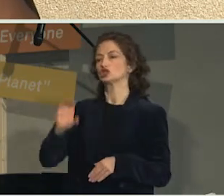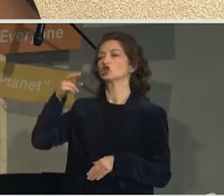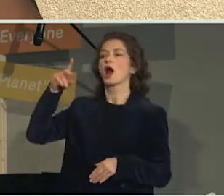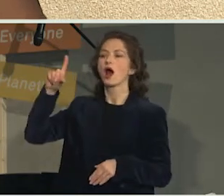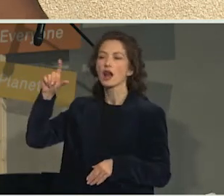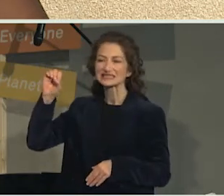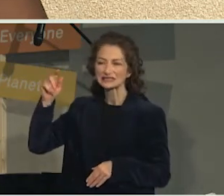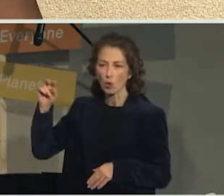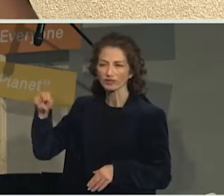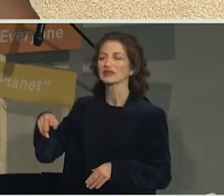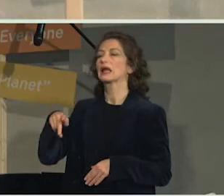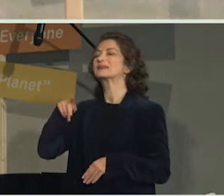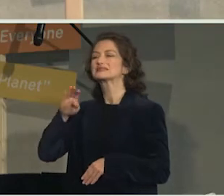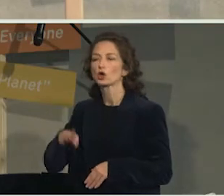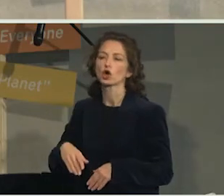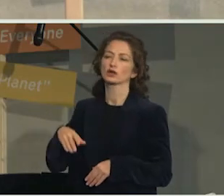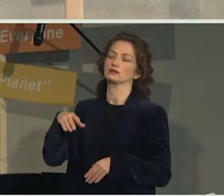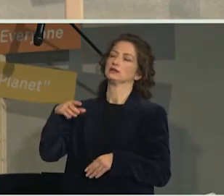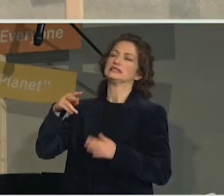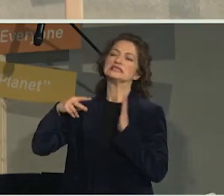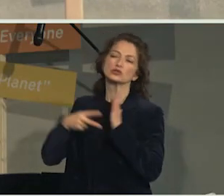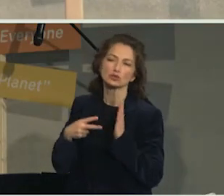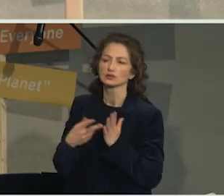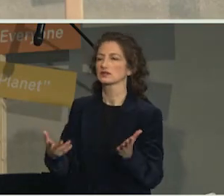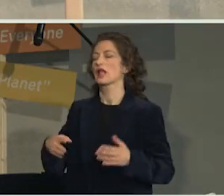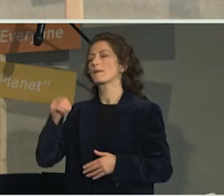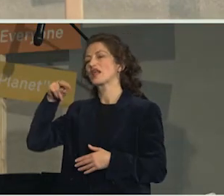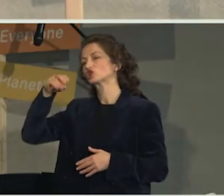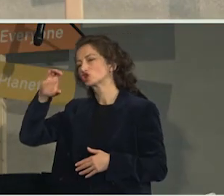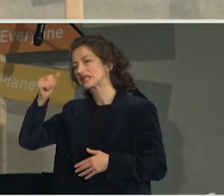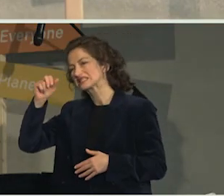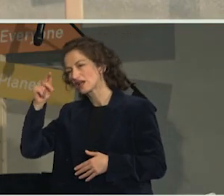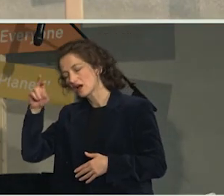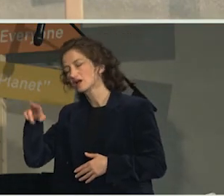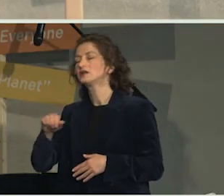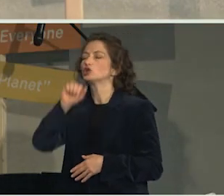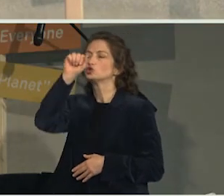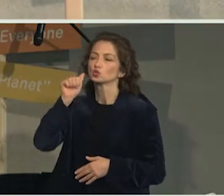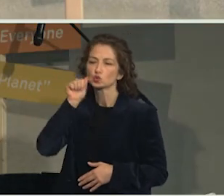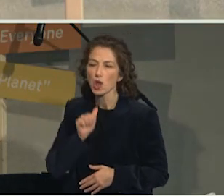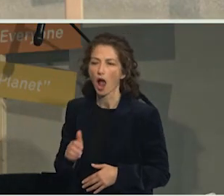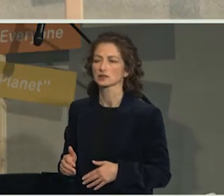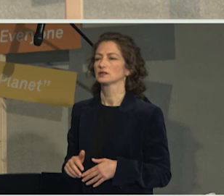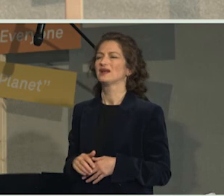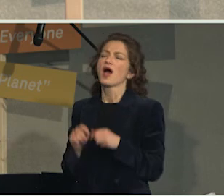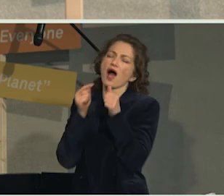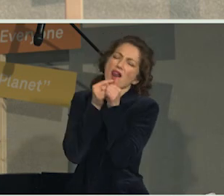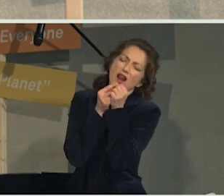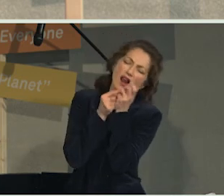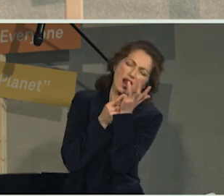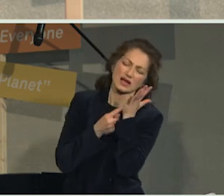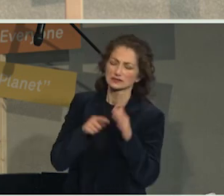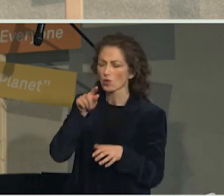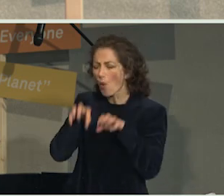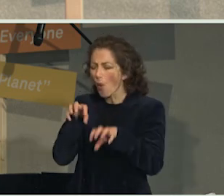Pittsburgh, Paris, Syria, Manchester, Orlando, Parkland, South Sudan. All of these places symbolize sites